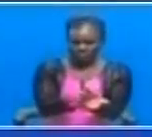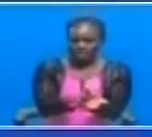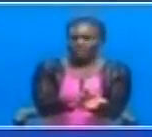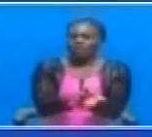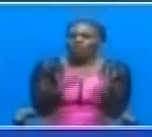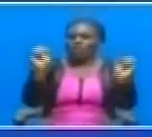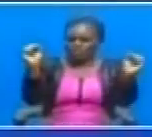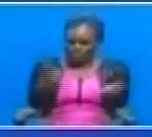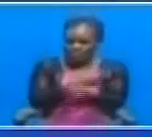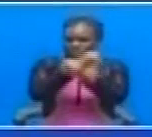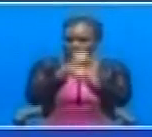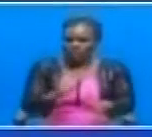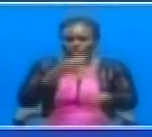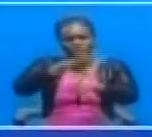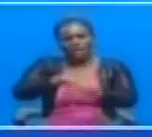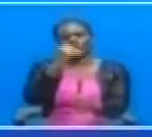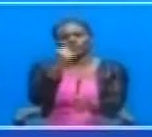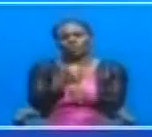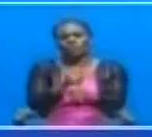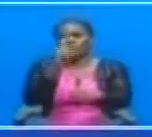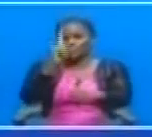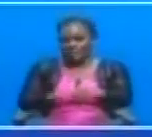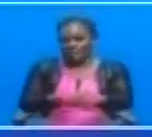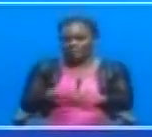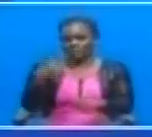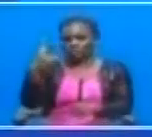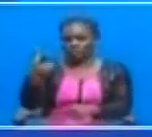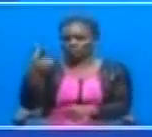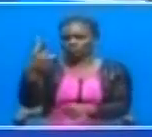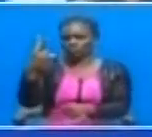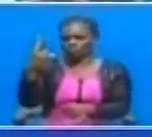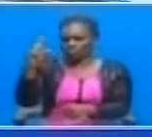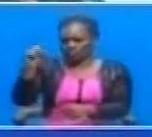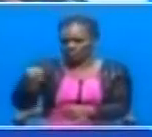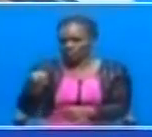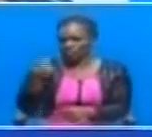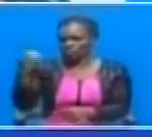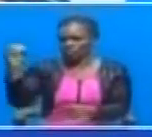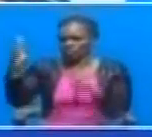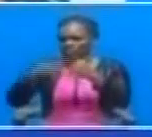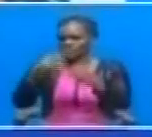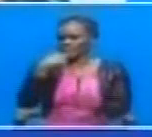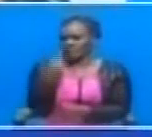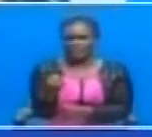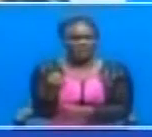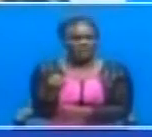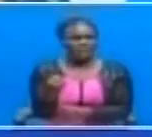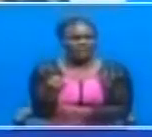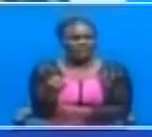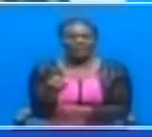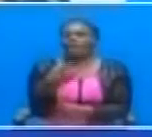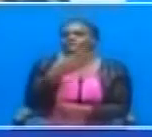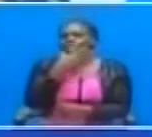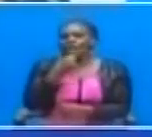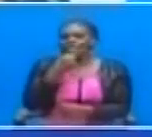it nearly impossible to get a job. During his 2009 trip to Ghana, Obama said, and I quote, "In